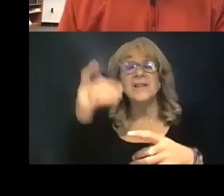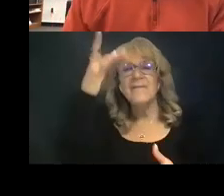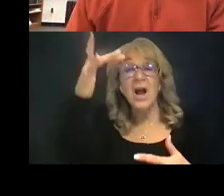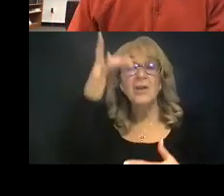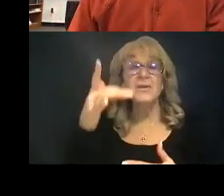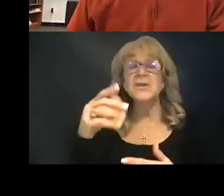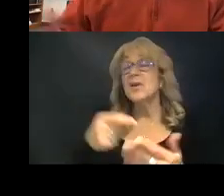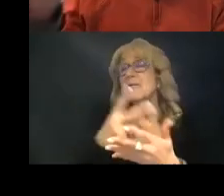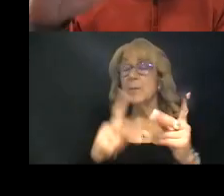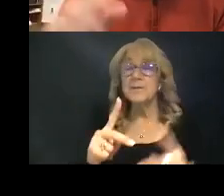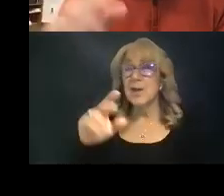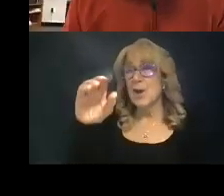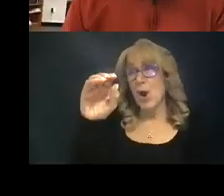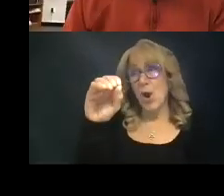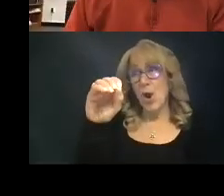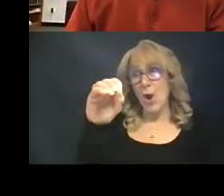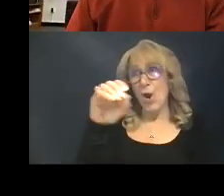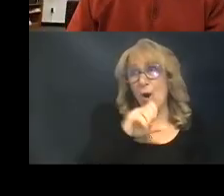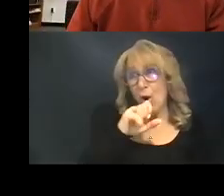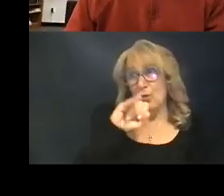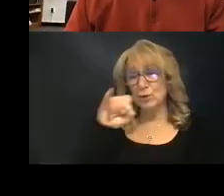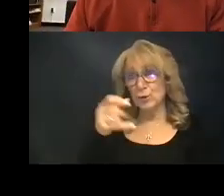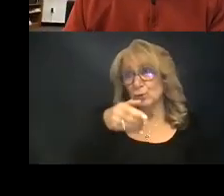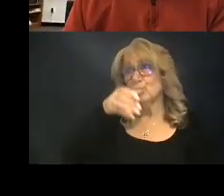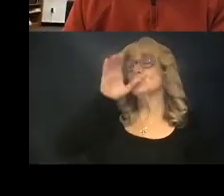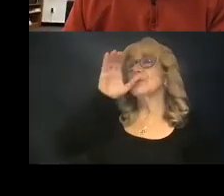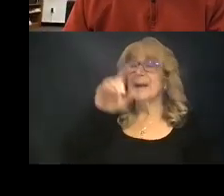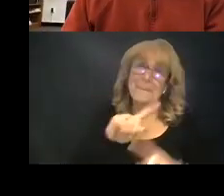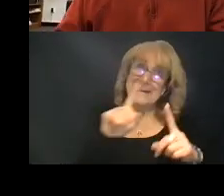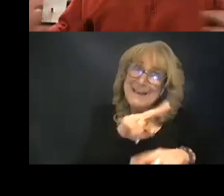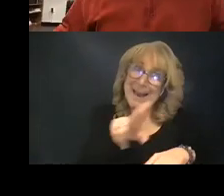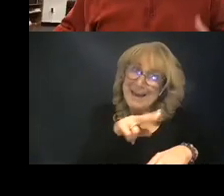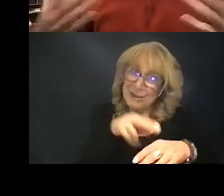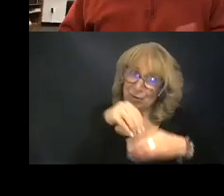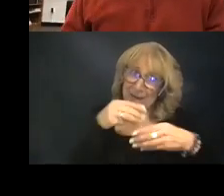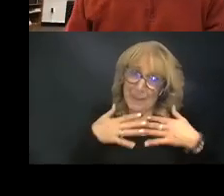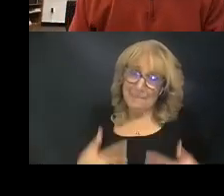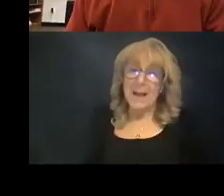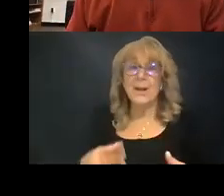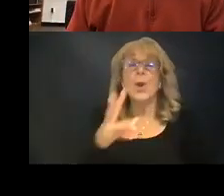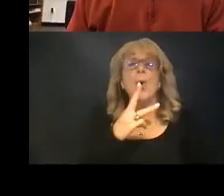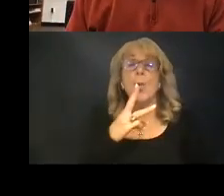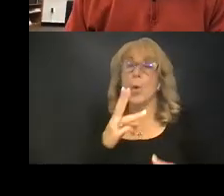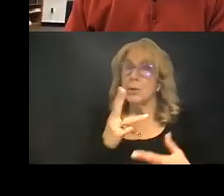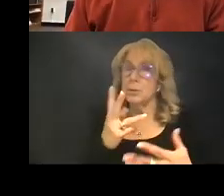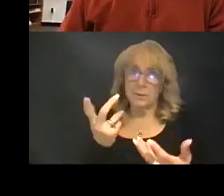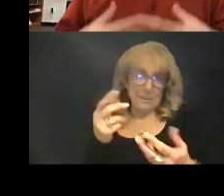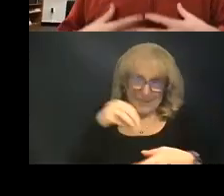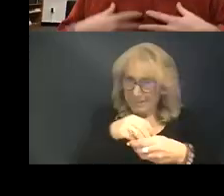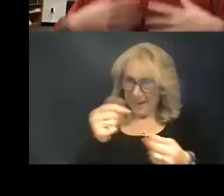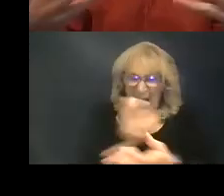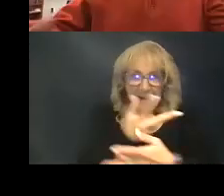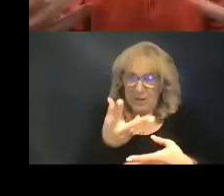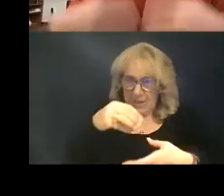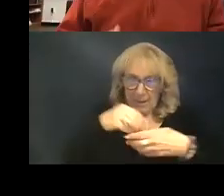said orange juice. Well, I guess you drink orange juice. It's not naturally in your body, but you could drink it. Water makes up everything about us. And